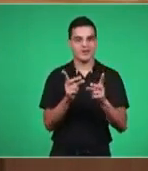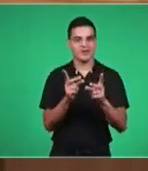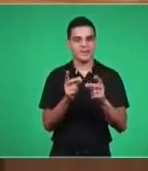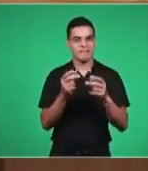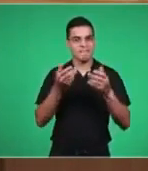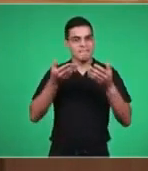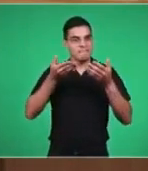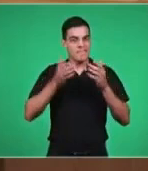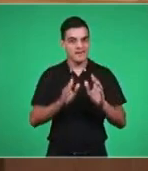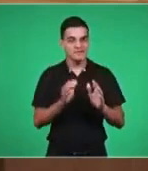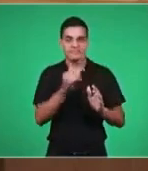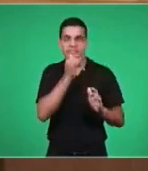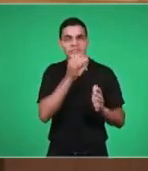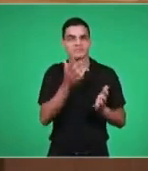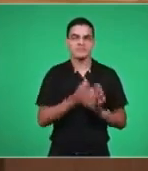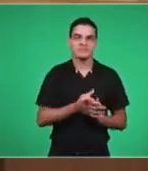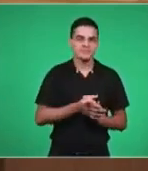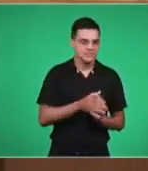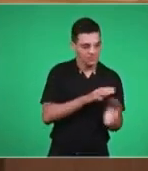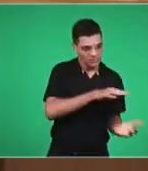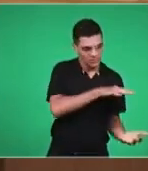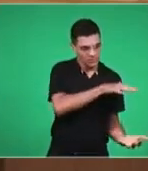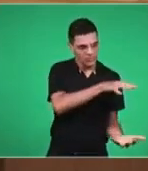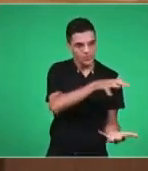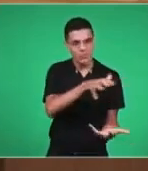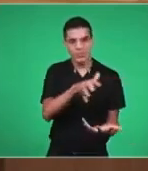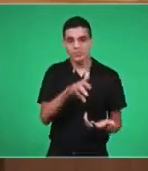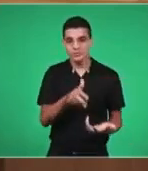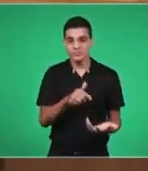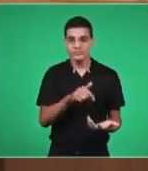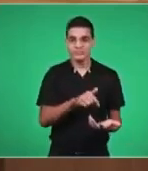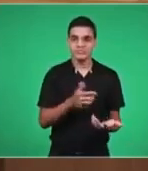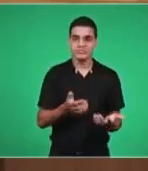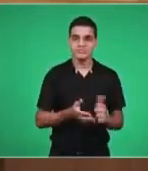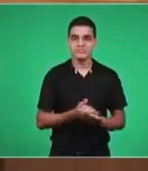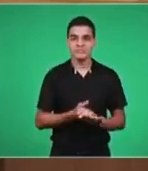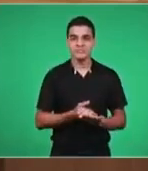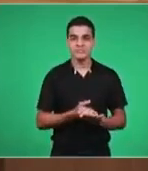confront science? It can.